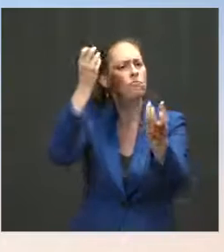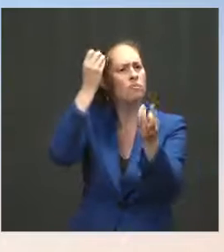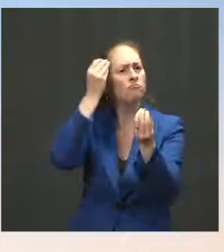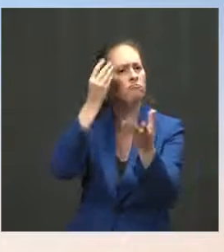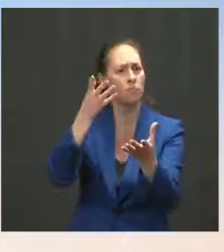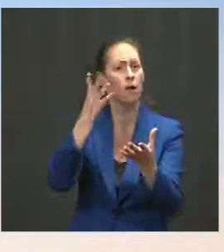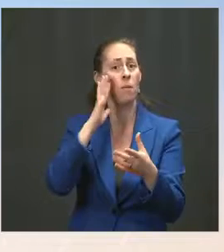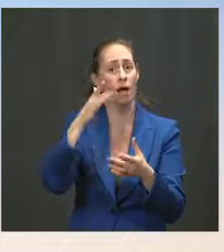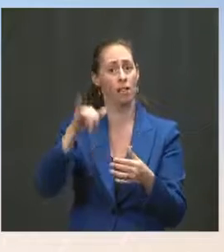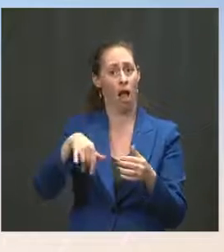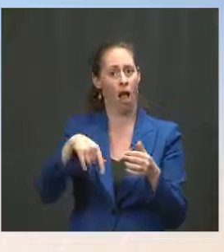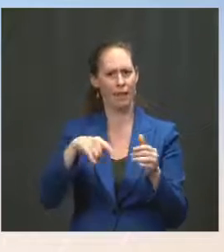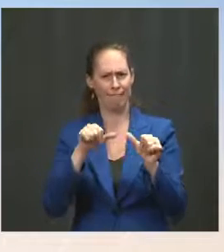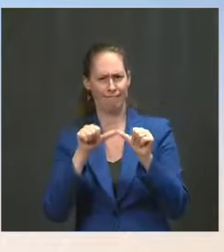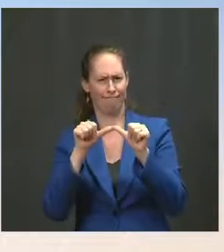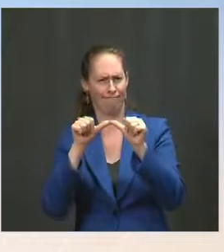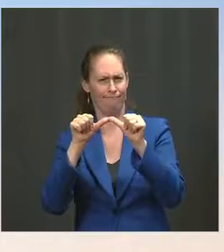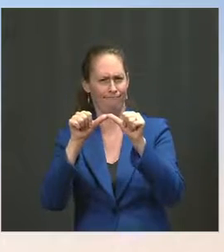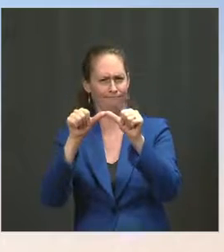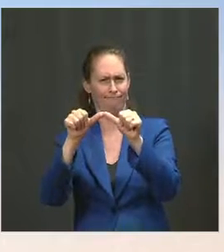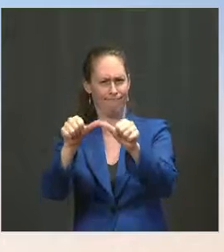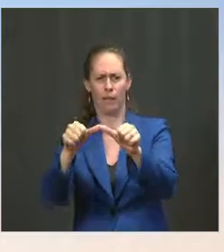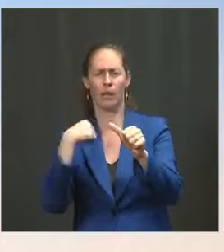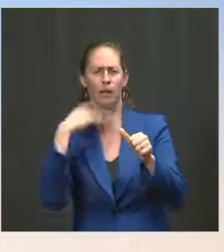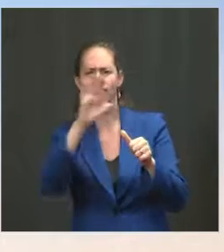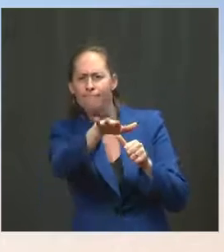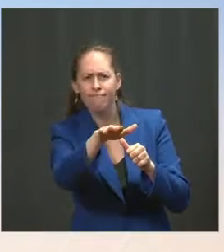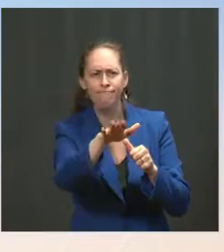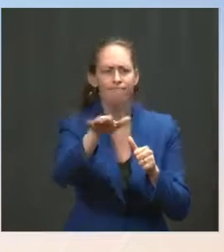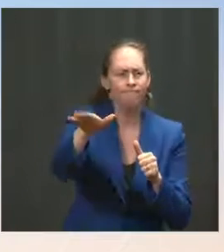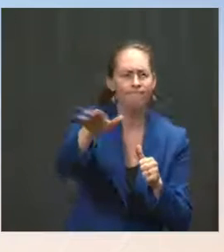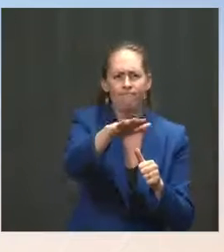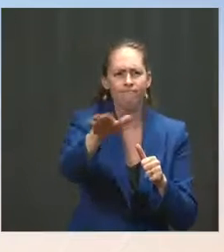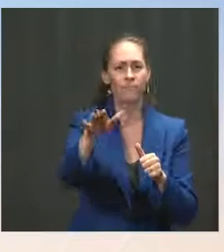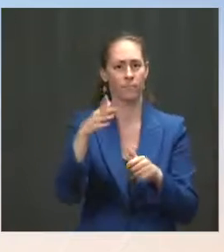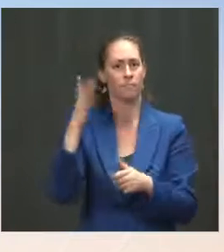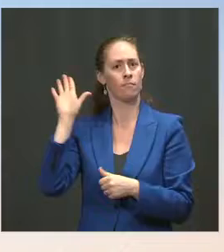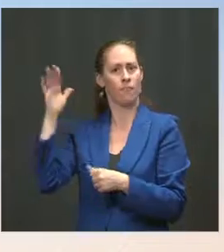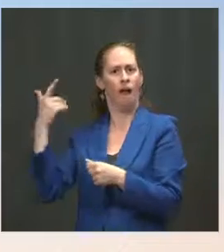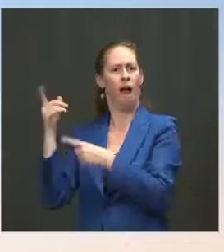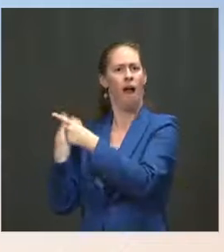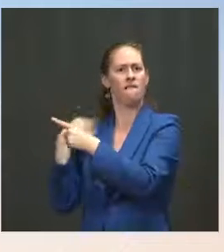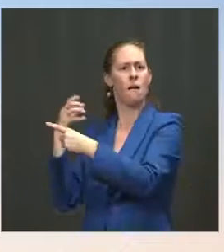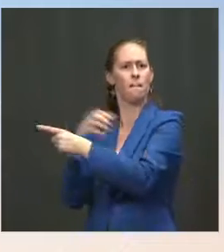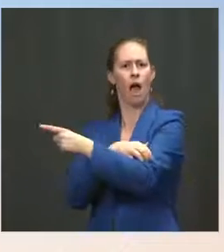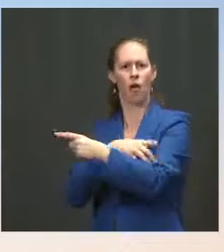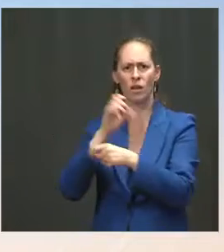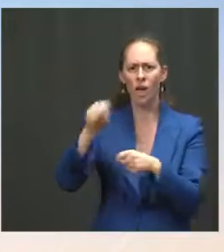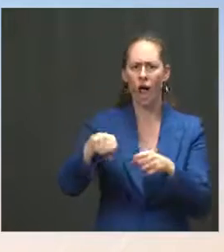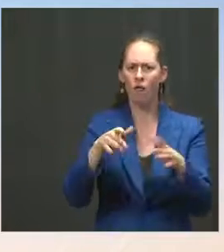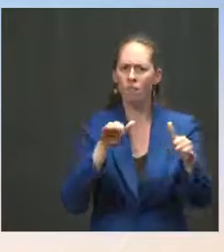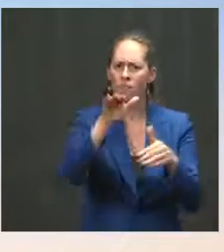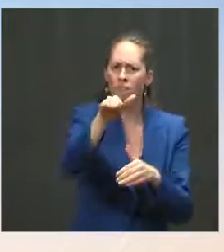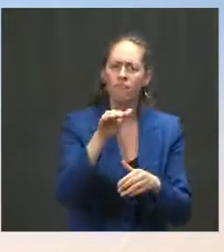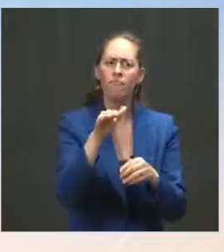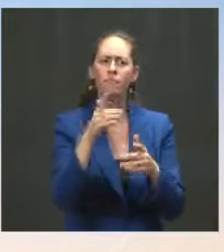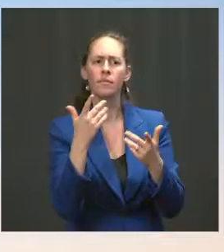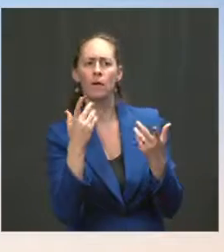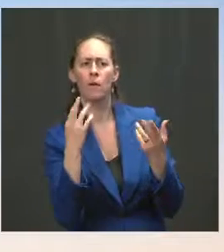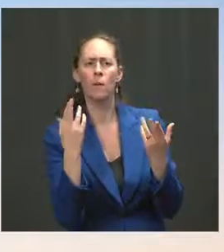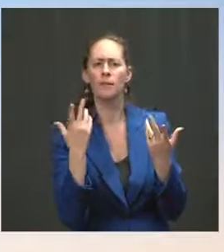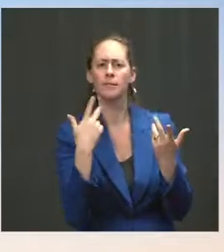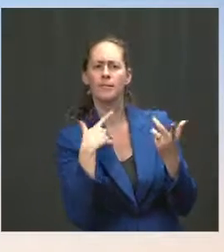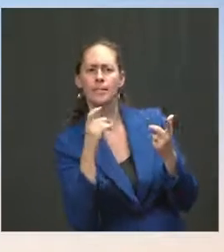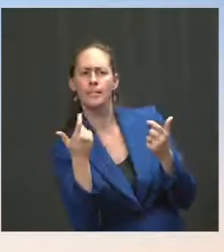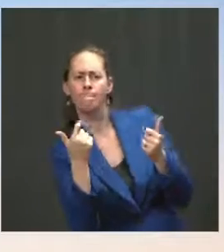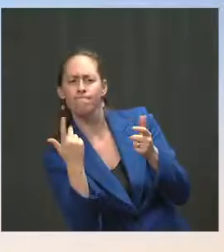steps, whether they are using the bully pulpit or otherwise, to make sure we are going after anti-competitive behavior. But that is a